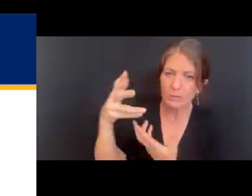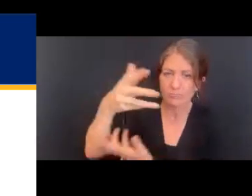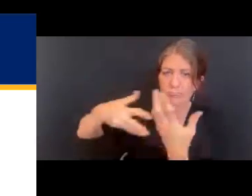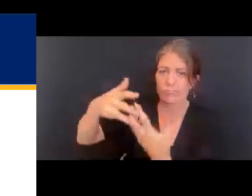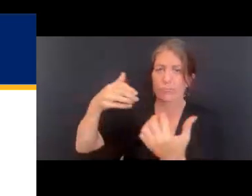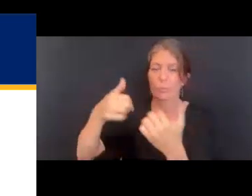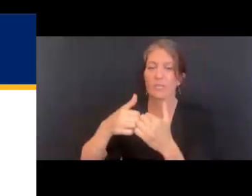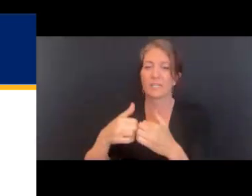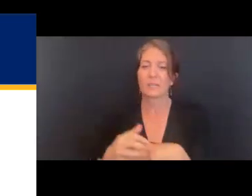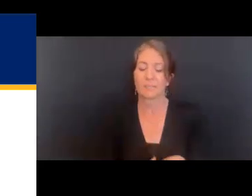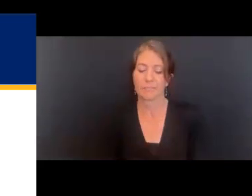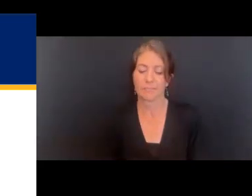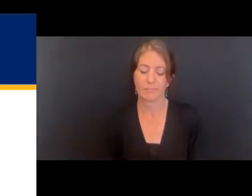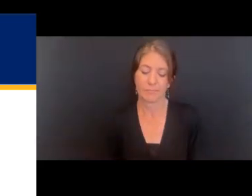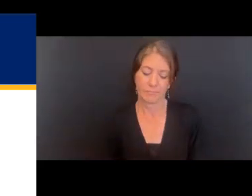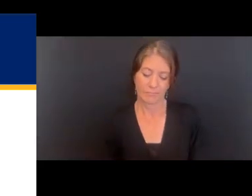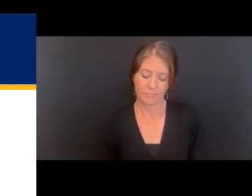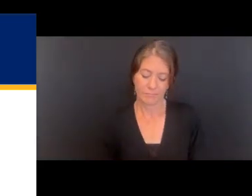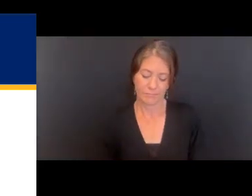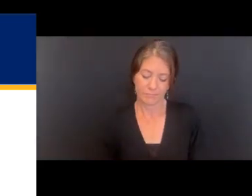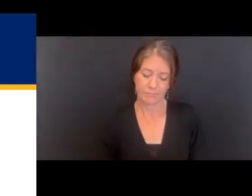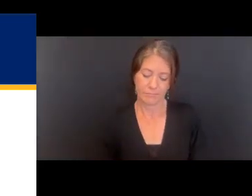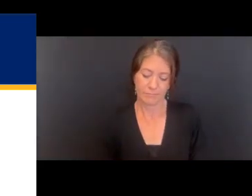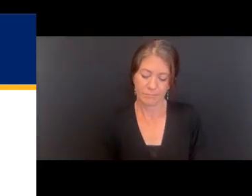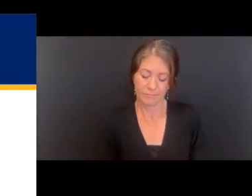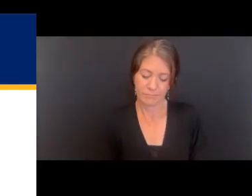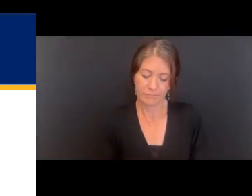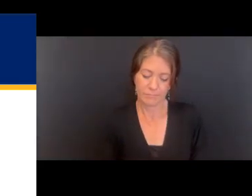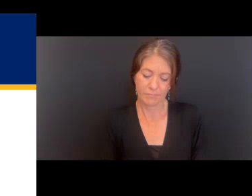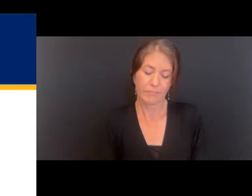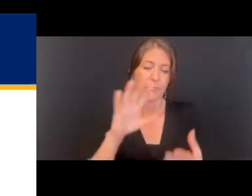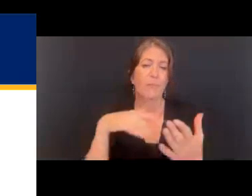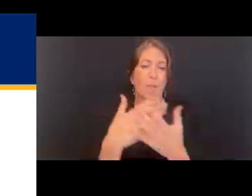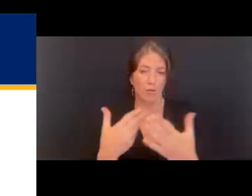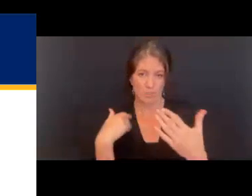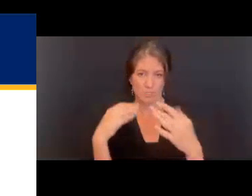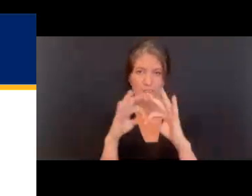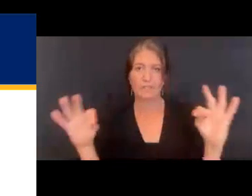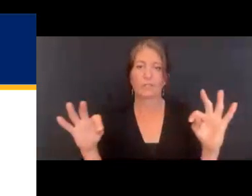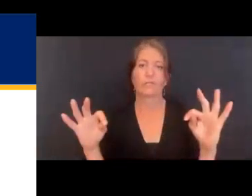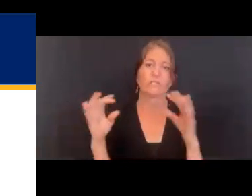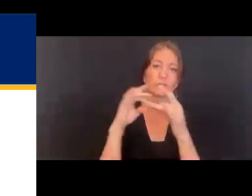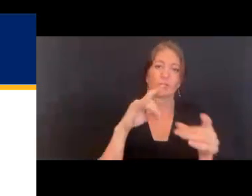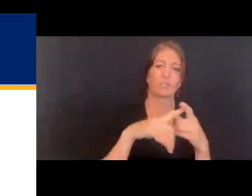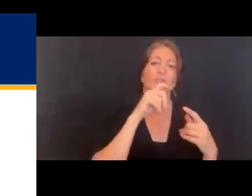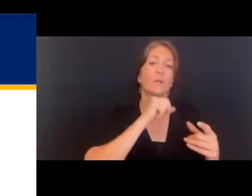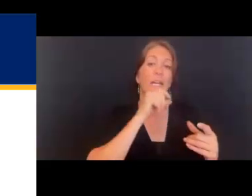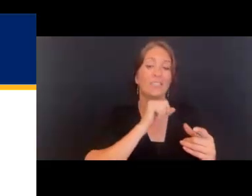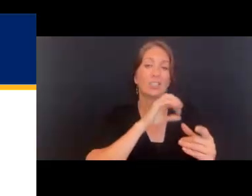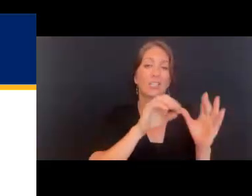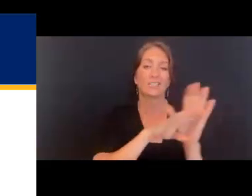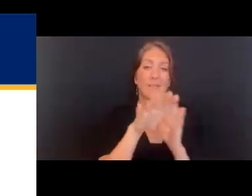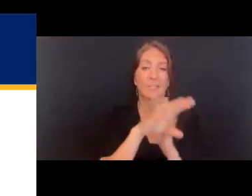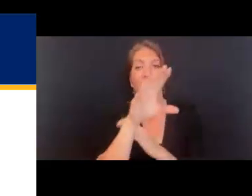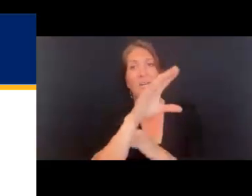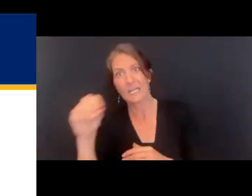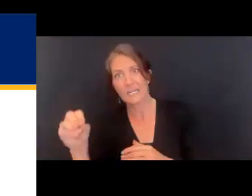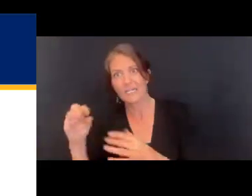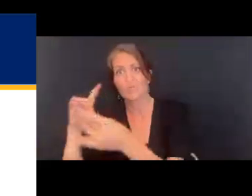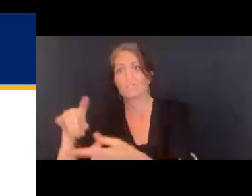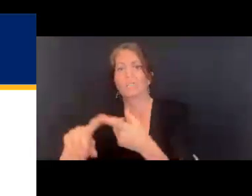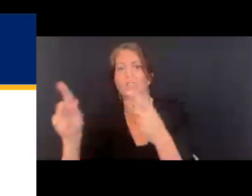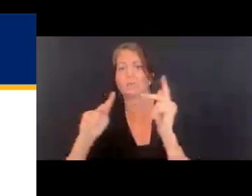have either degrees with aging and development, as well as those living with disabilities. So we have a pretty good team